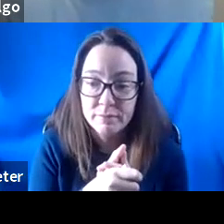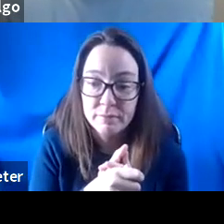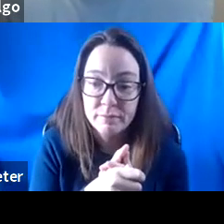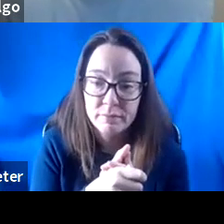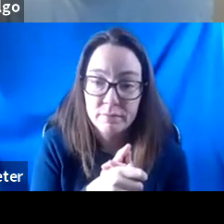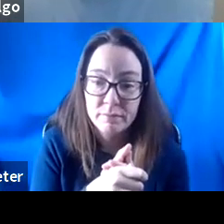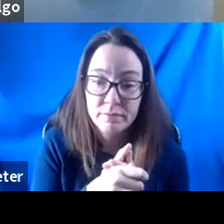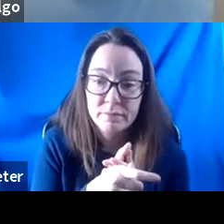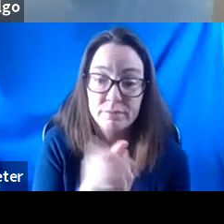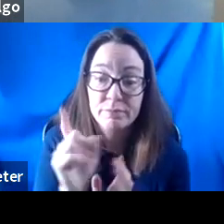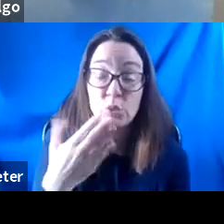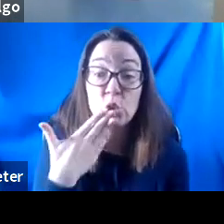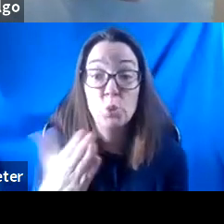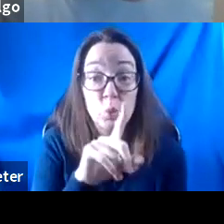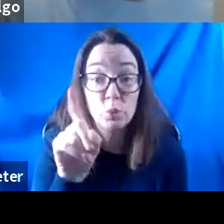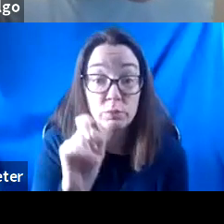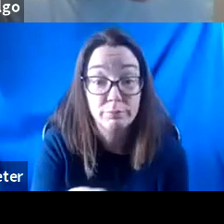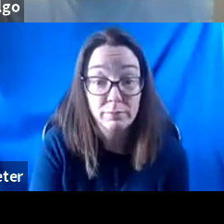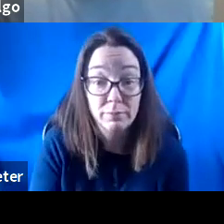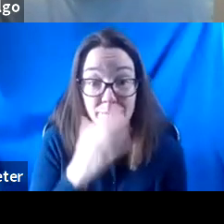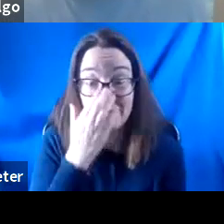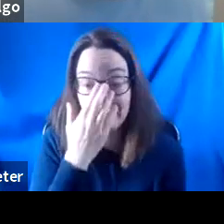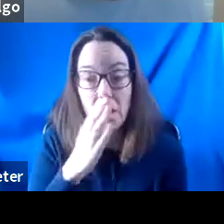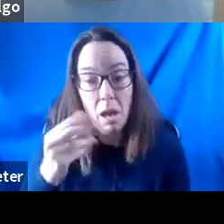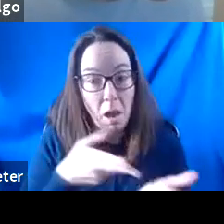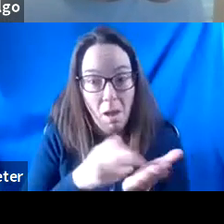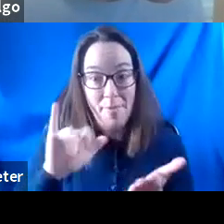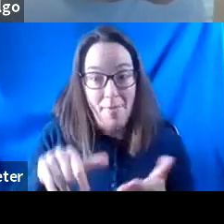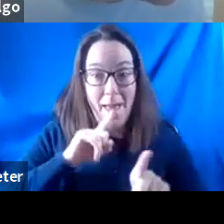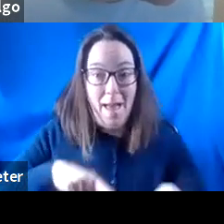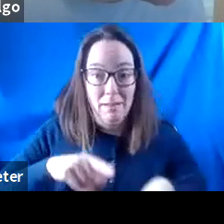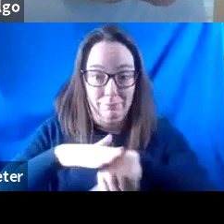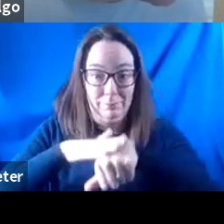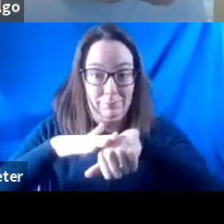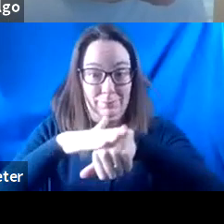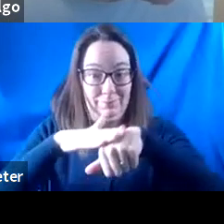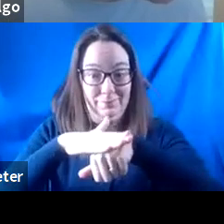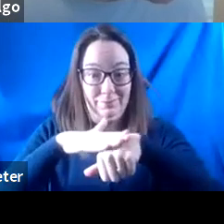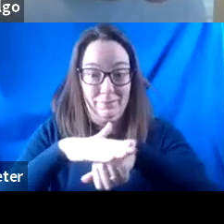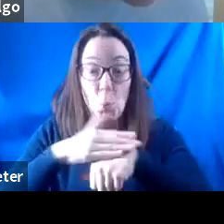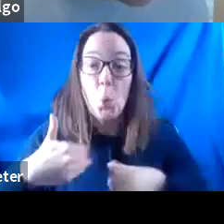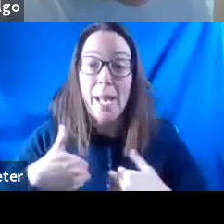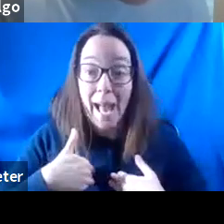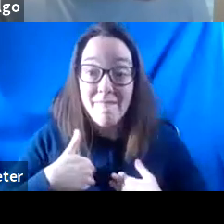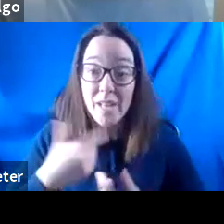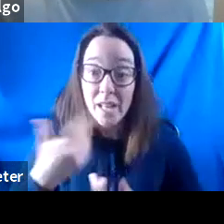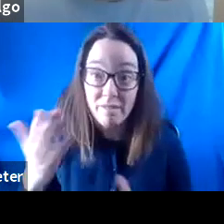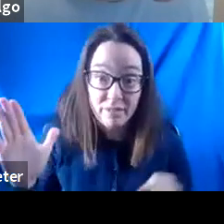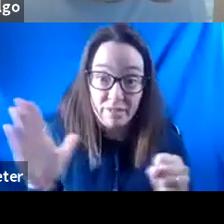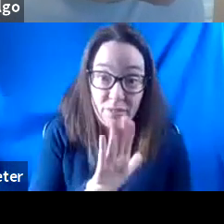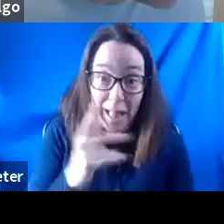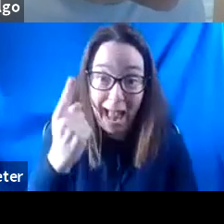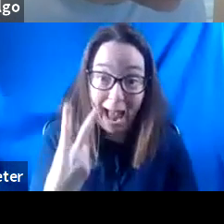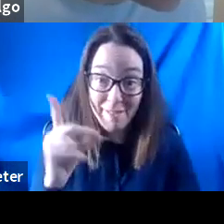But it's a good question. And I'm giving you sort of the Cliff Notes version. We actually have like a half-day training just on that issue, on how